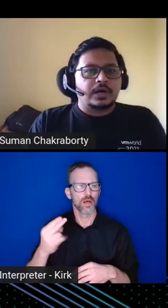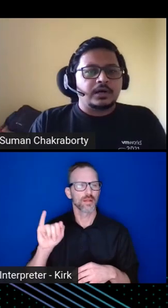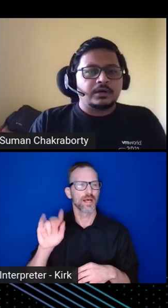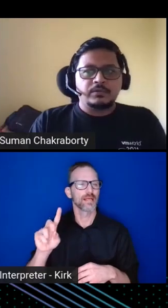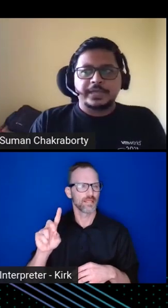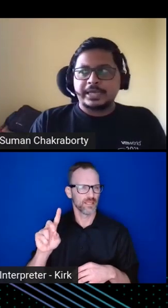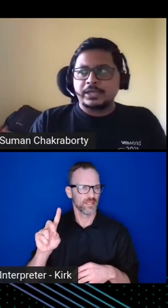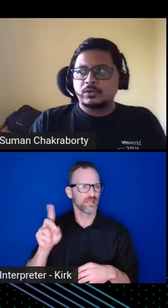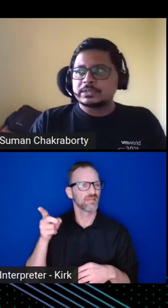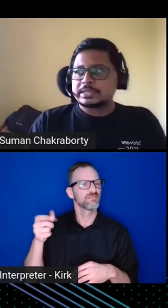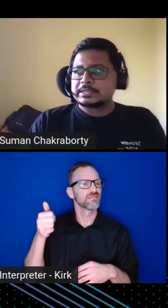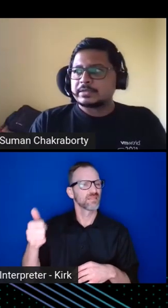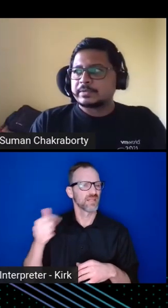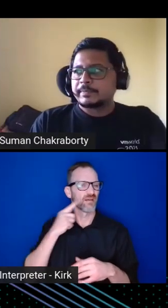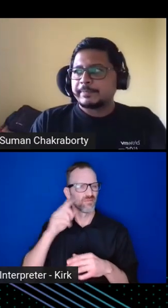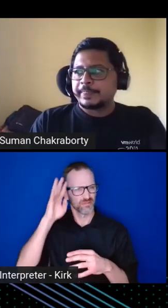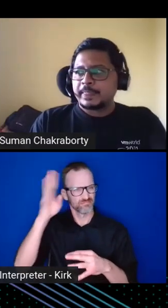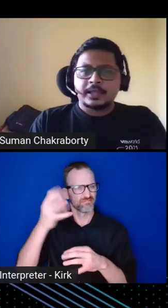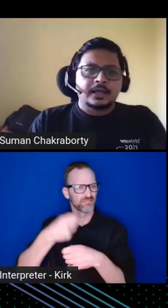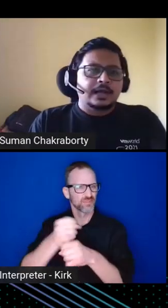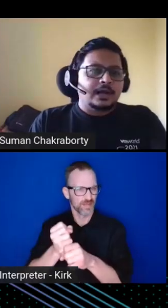So we can use this,